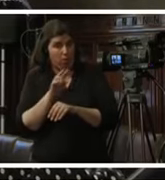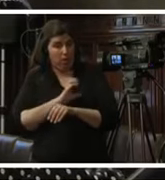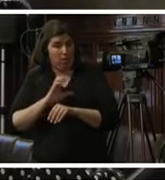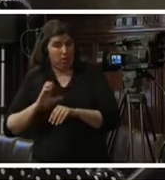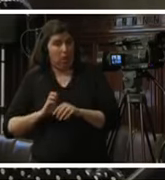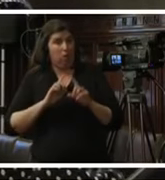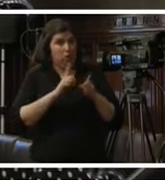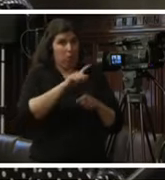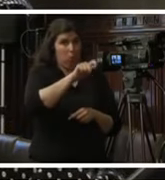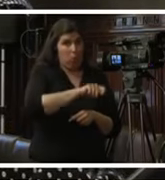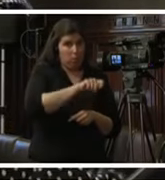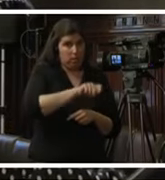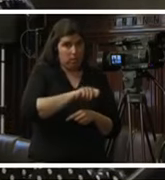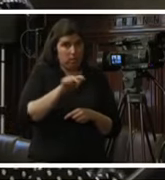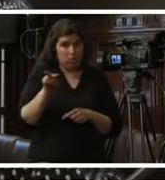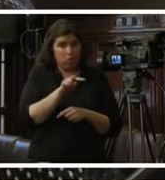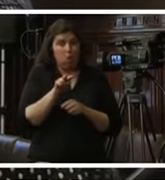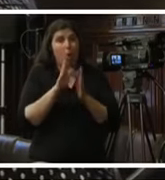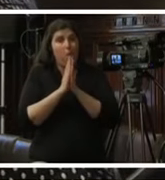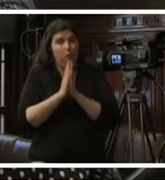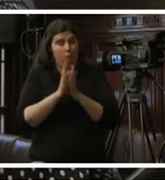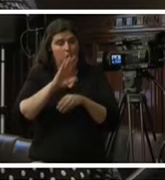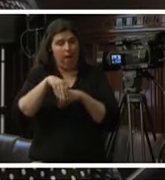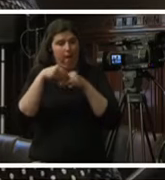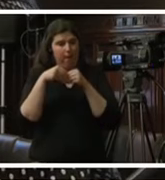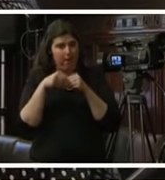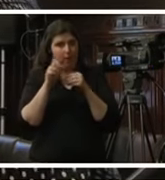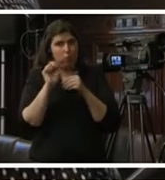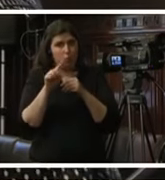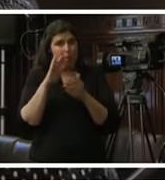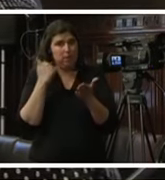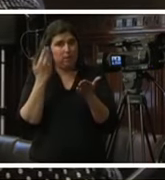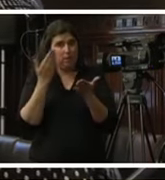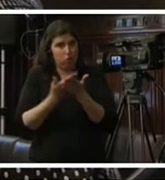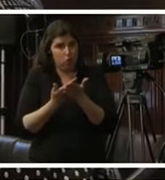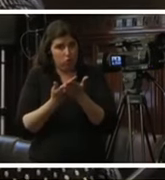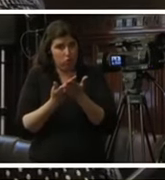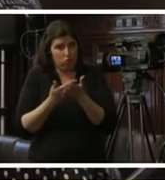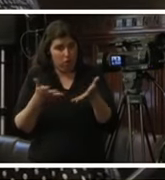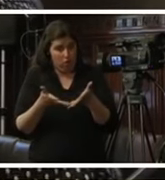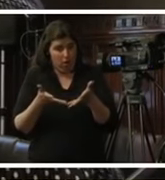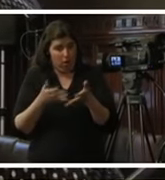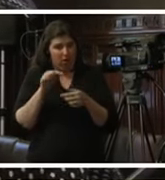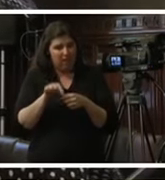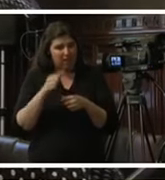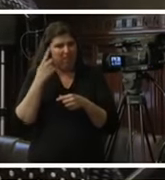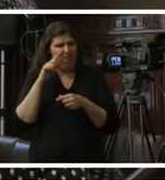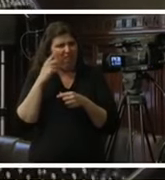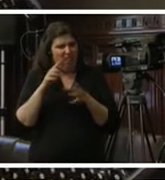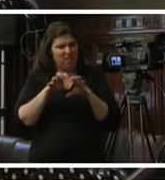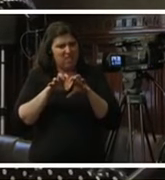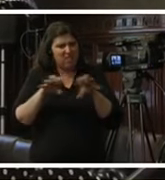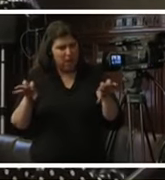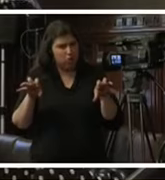presentation as to my point about separation of powers and independence because I think